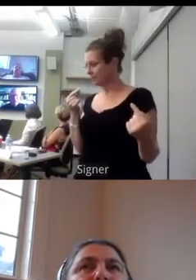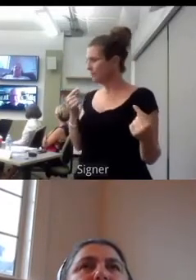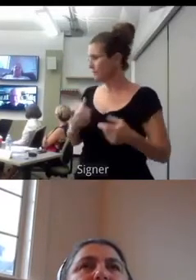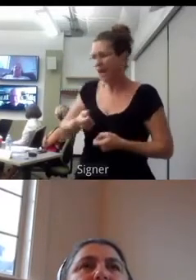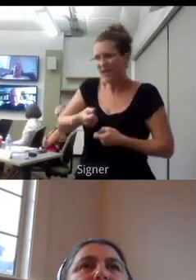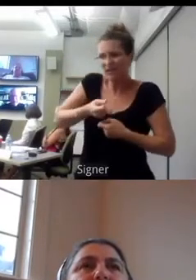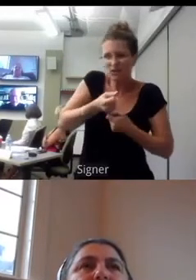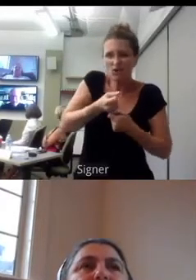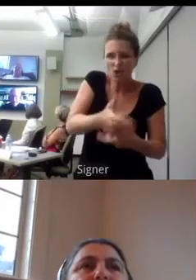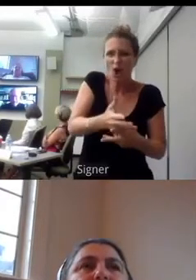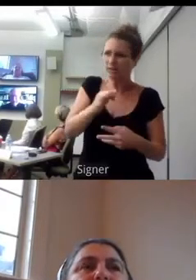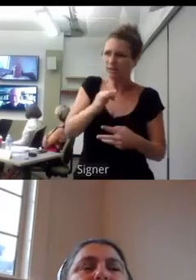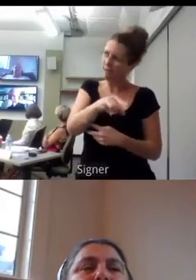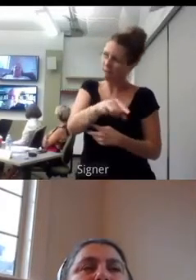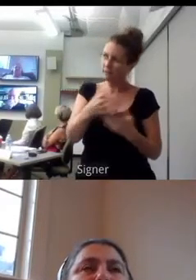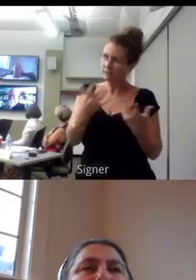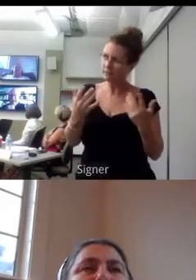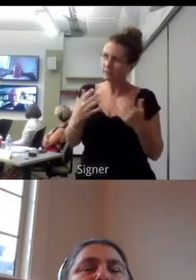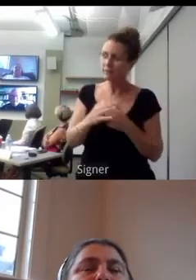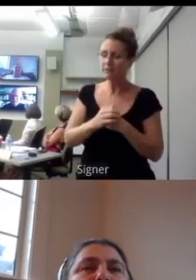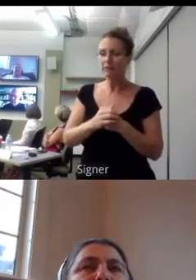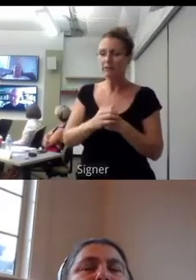environment that limit the person.